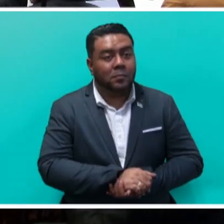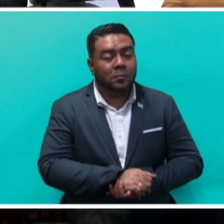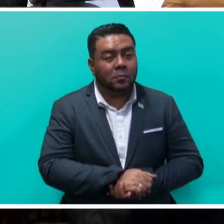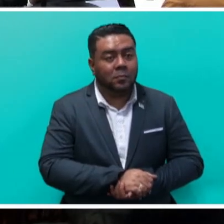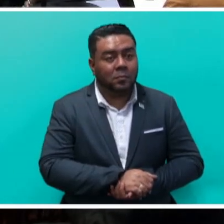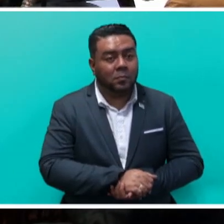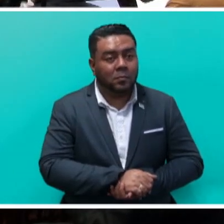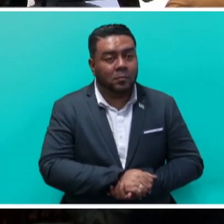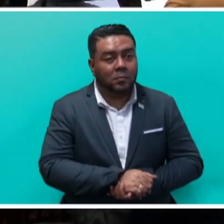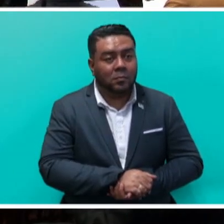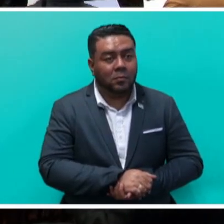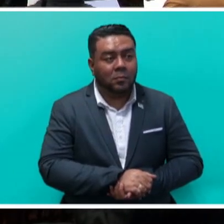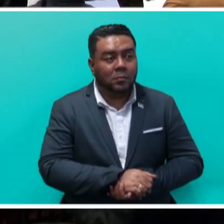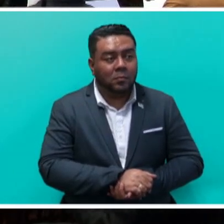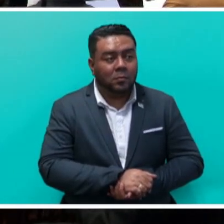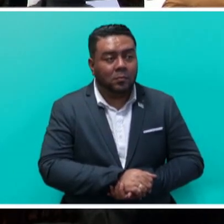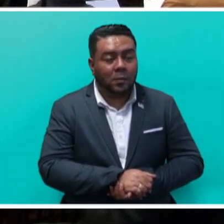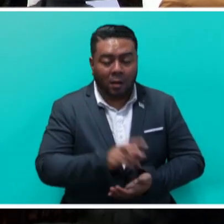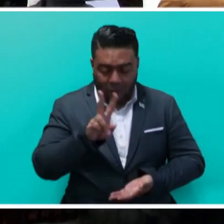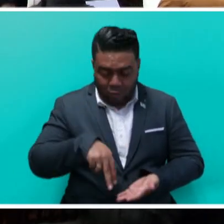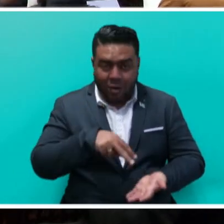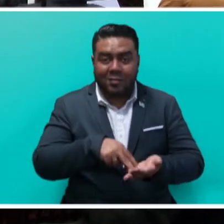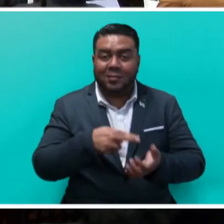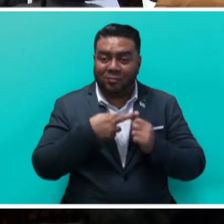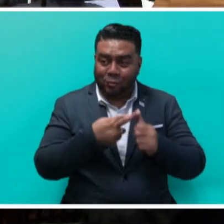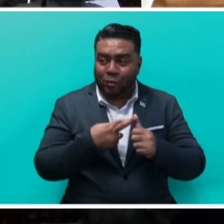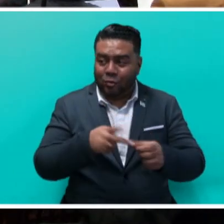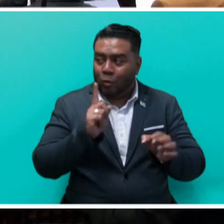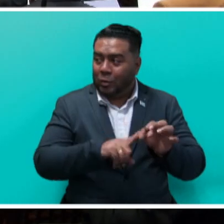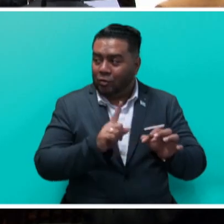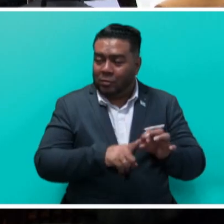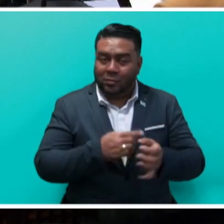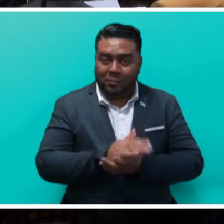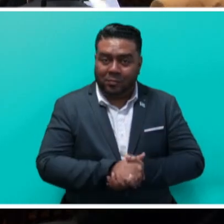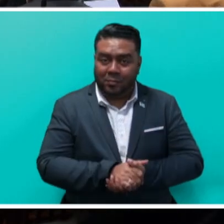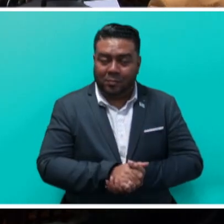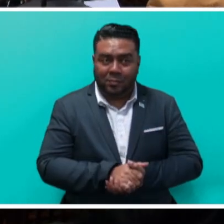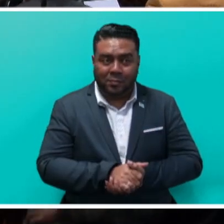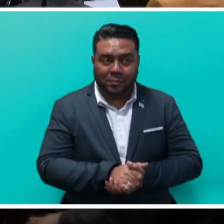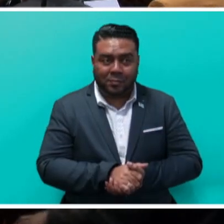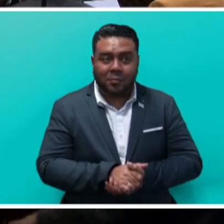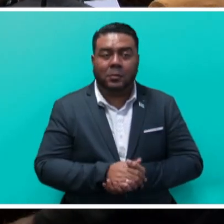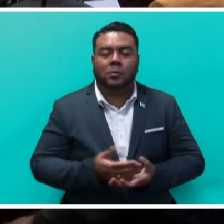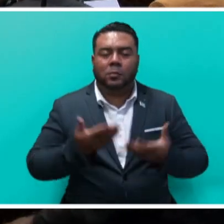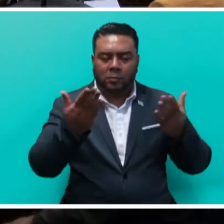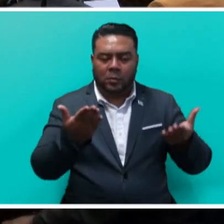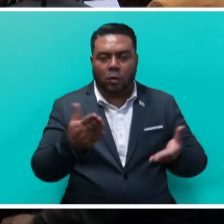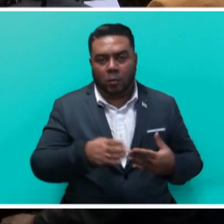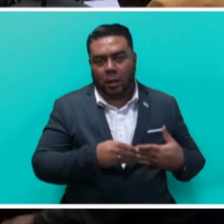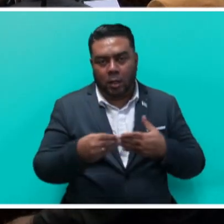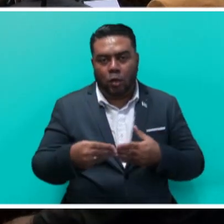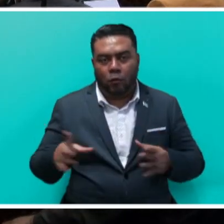Mr. Speaker, sir, I raise in response to the question raised by the Honourable Leader of the Opposition